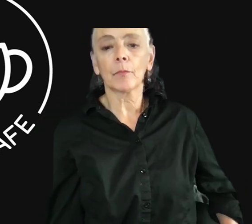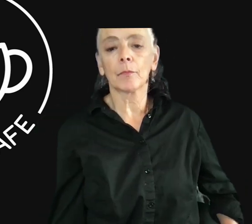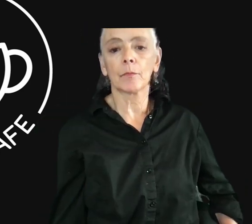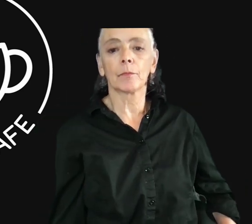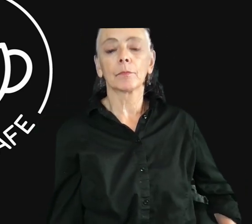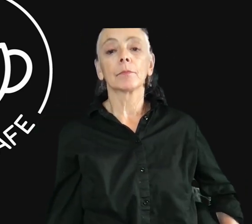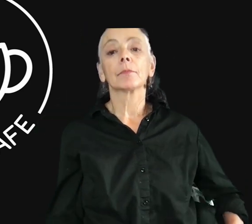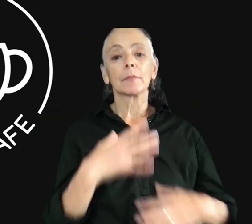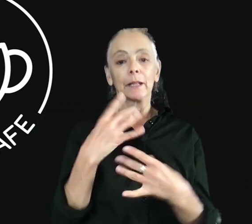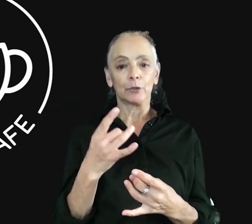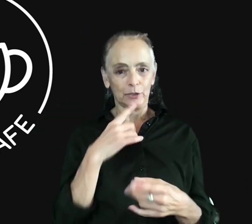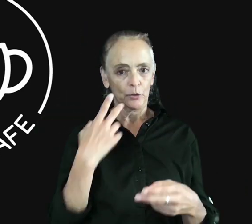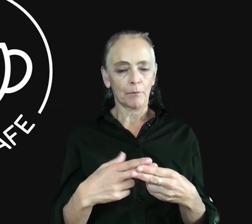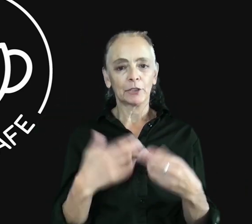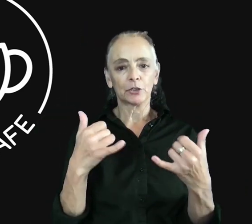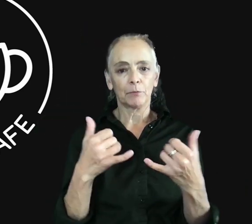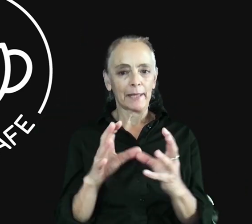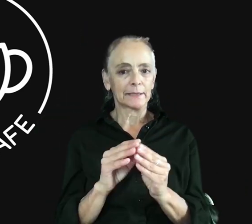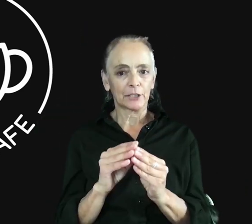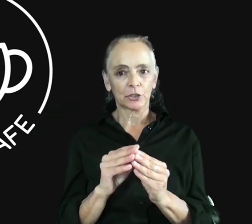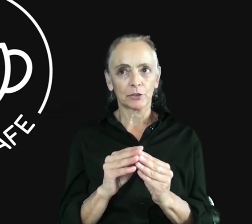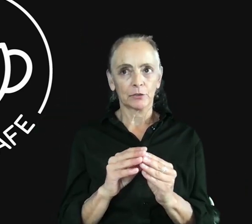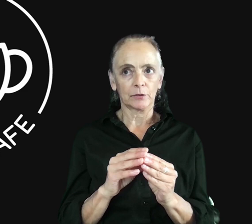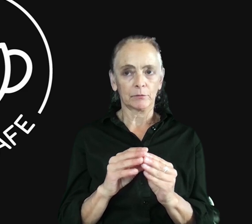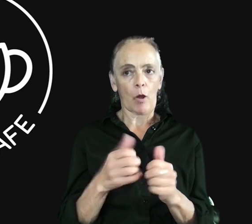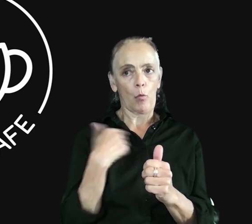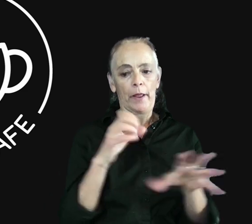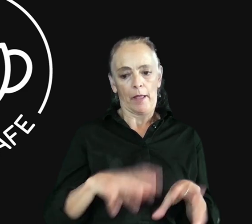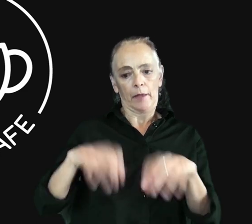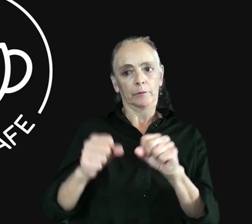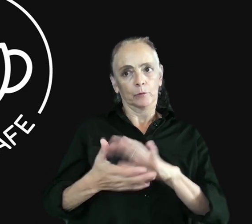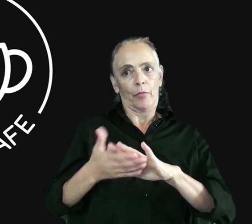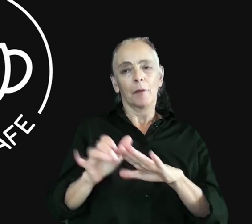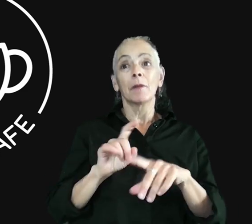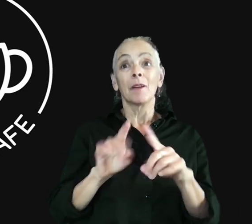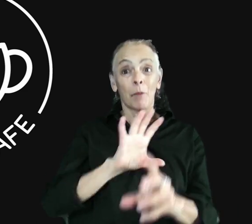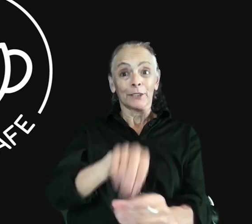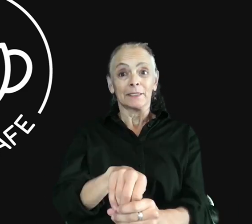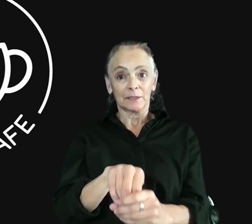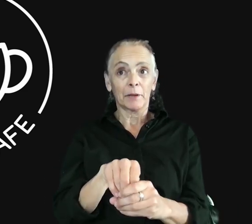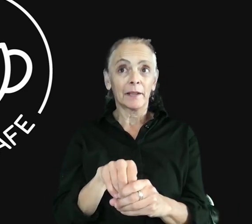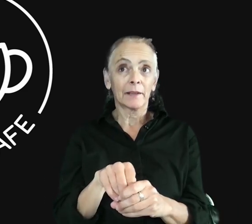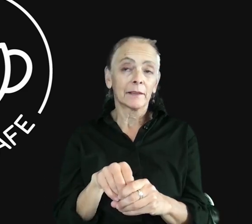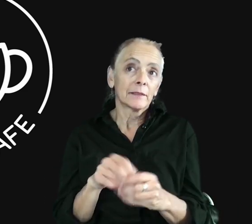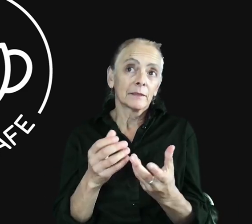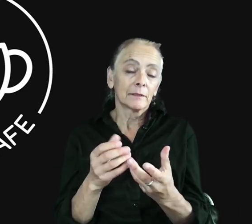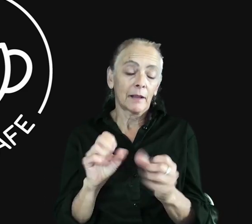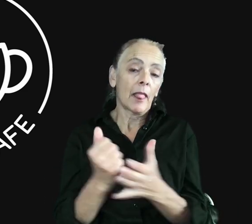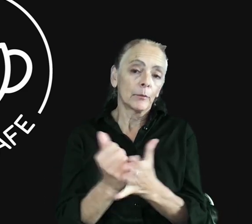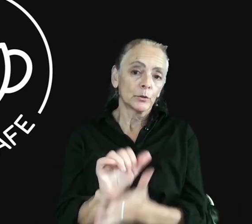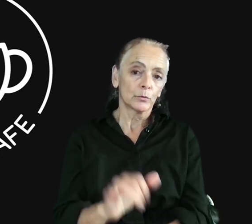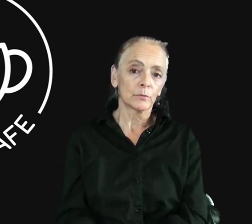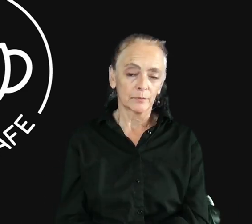the playstation and how we could help moderate them etc but uh just participating in them is always can be some help and